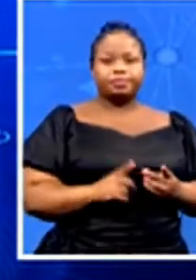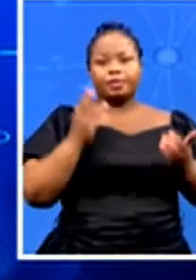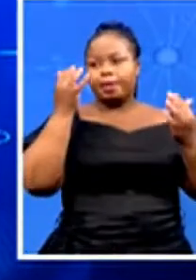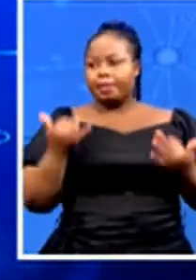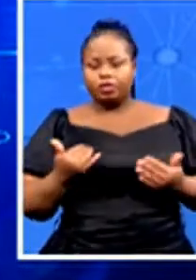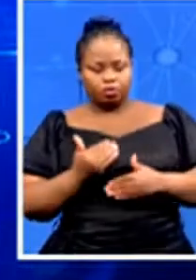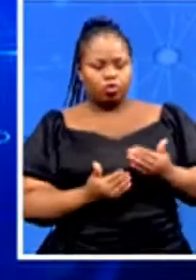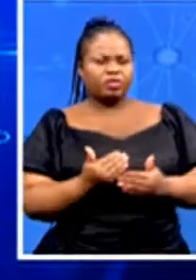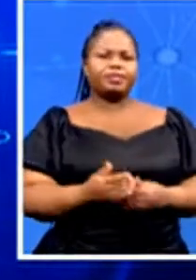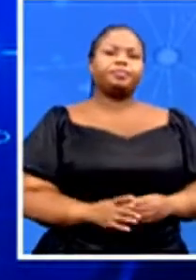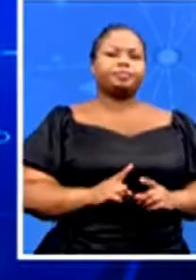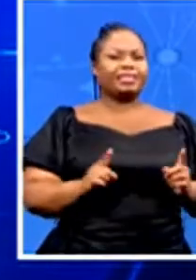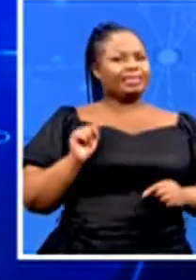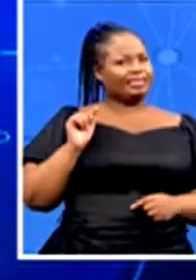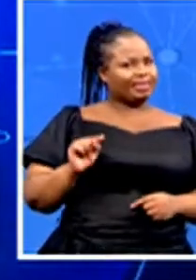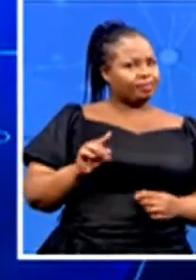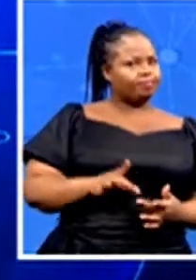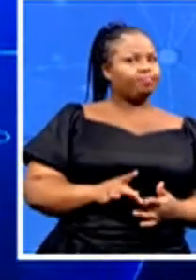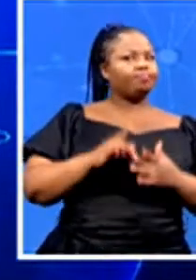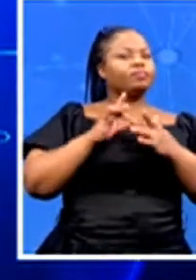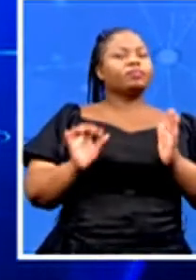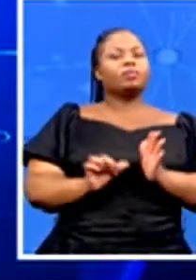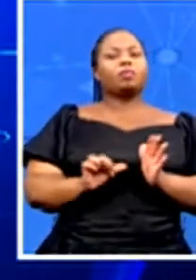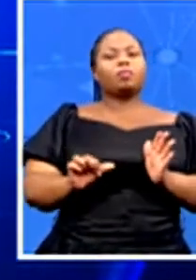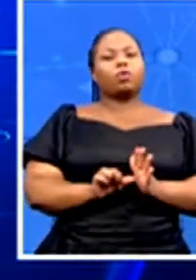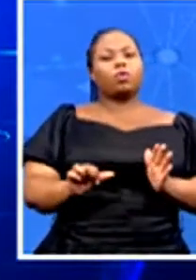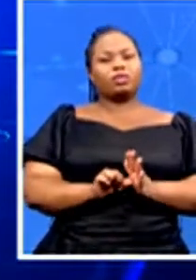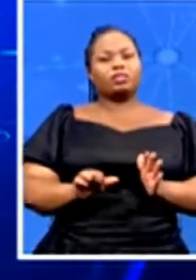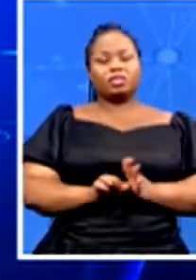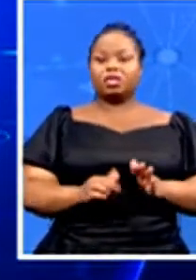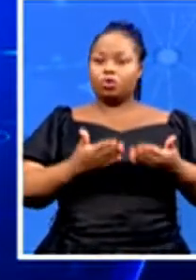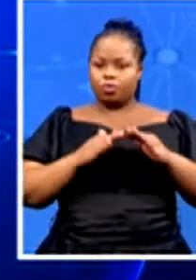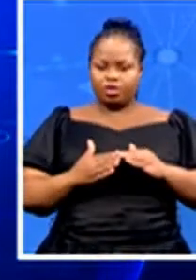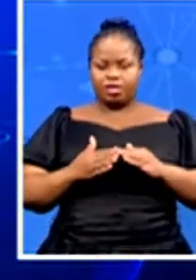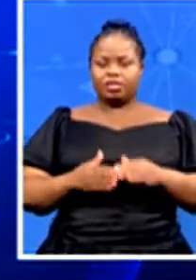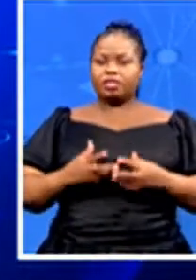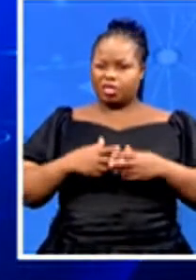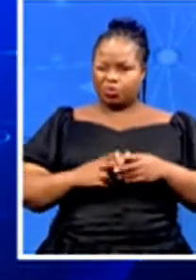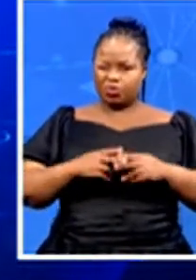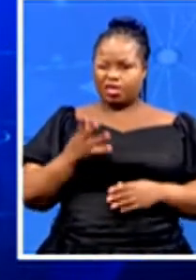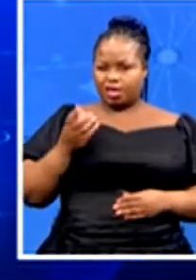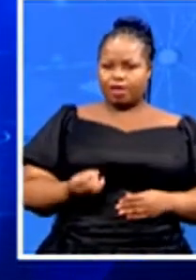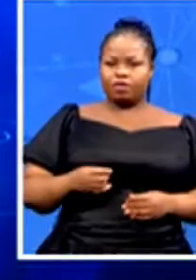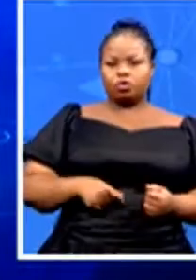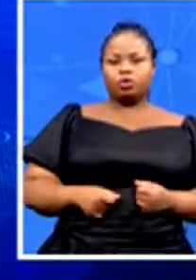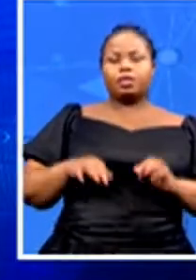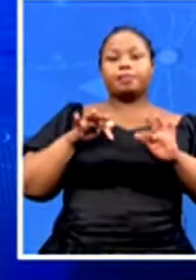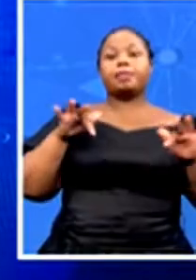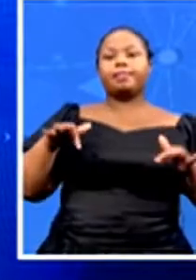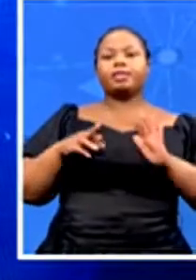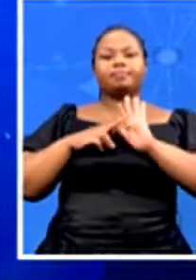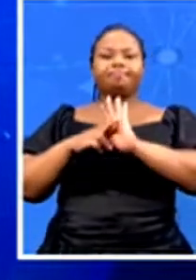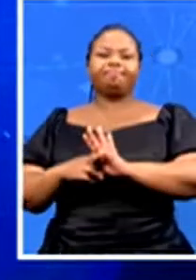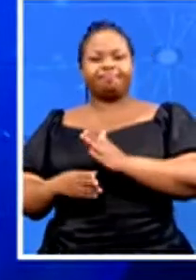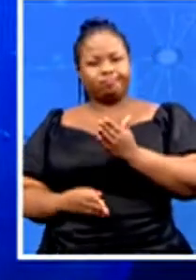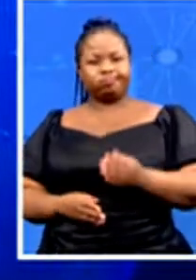important tool that communities have in engaging their public representatives. So it is always important to